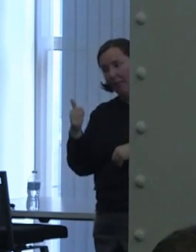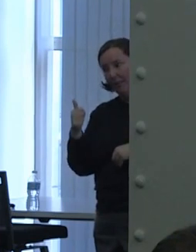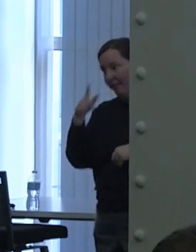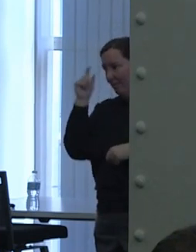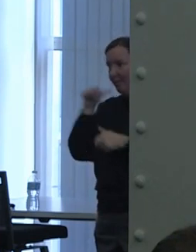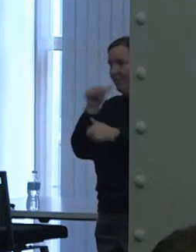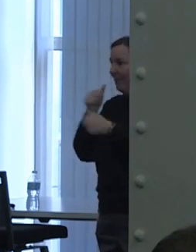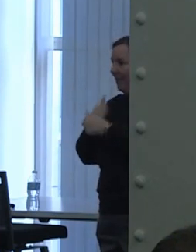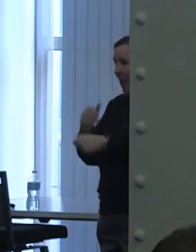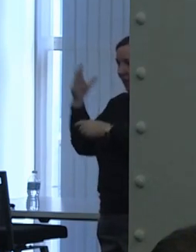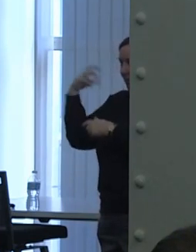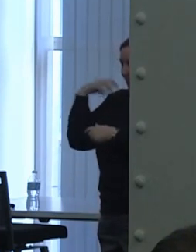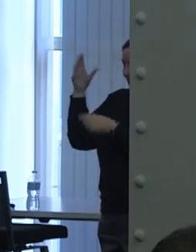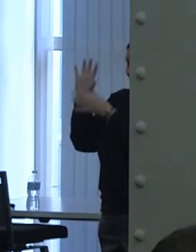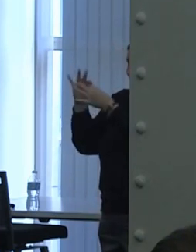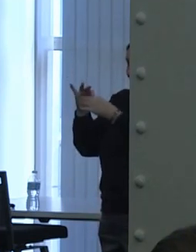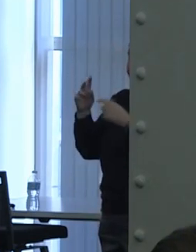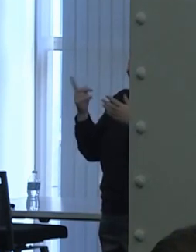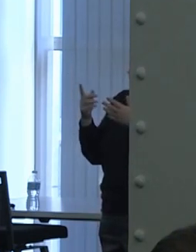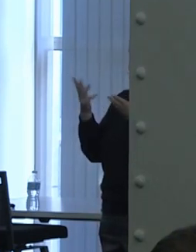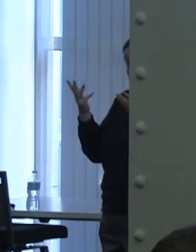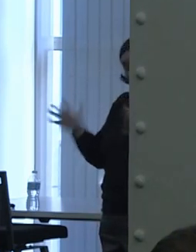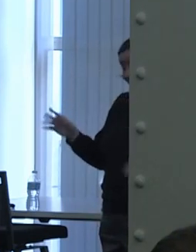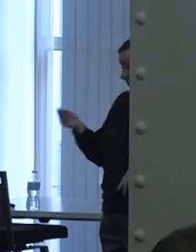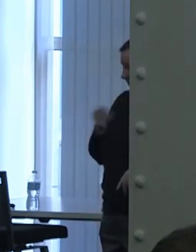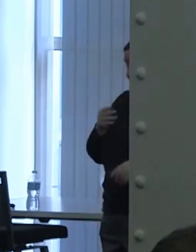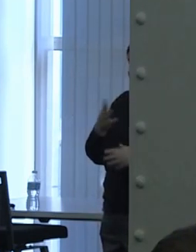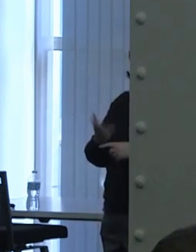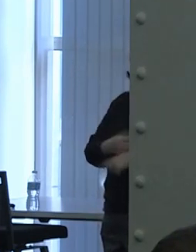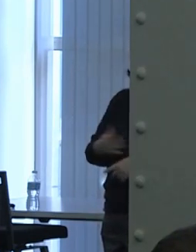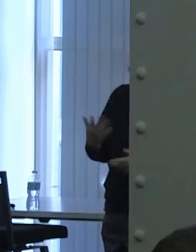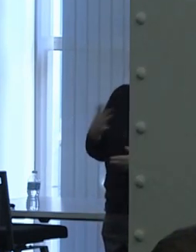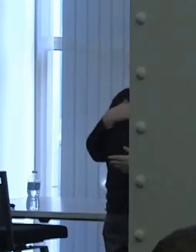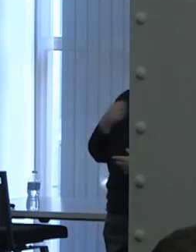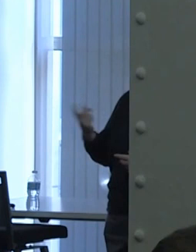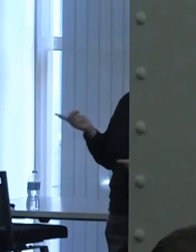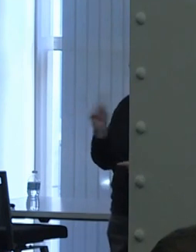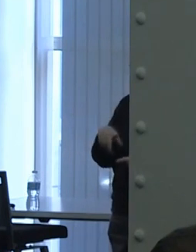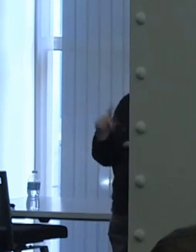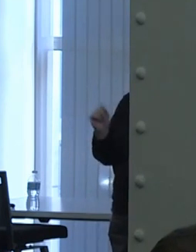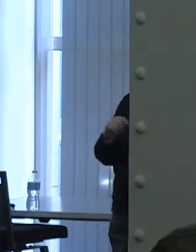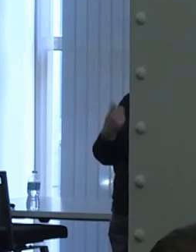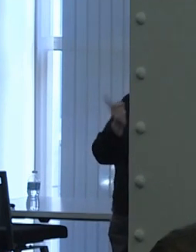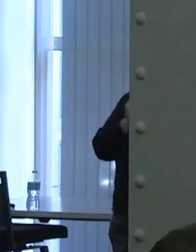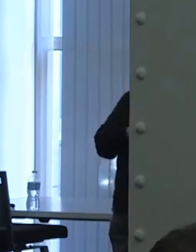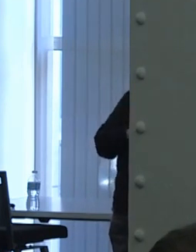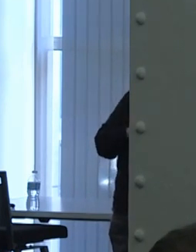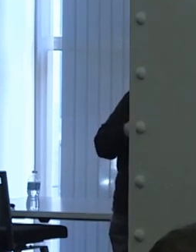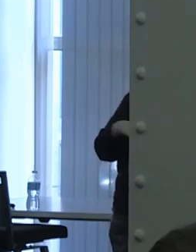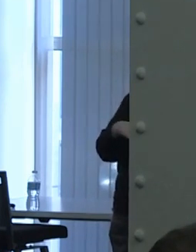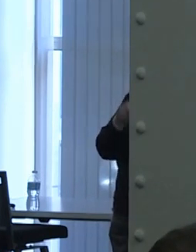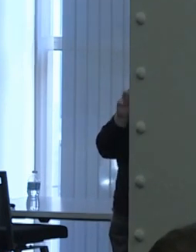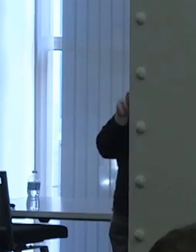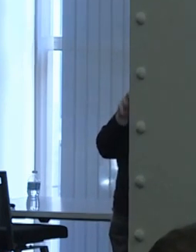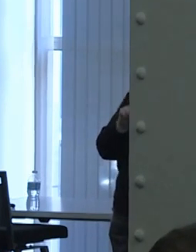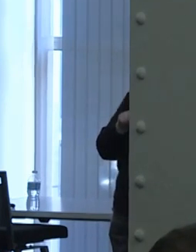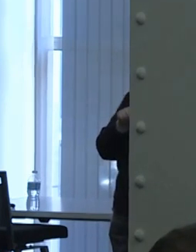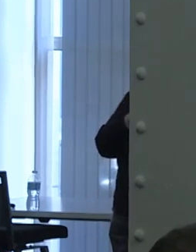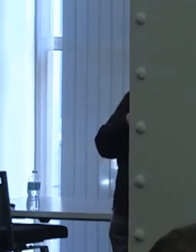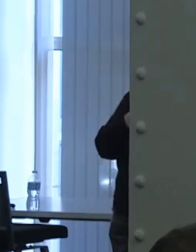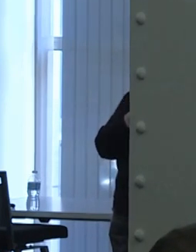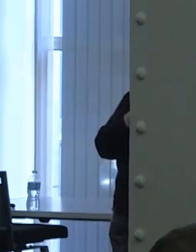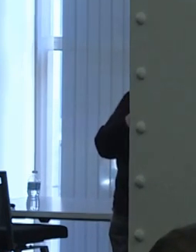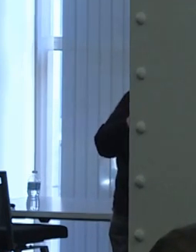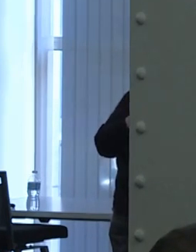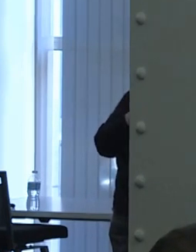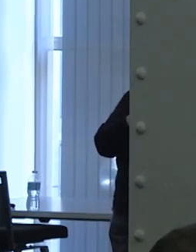beginning of a beautiful friendship that carried them through the passage and the signage of the ADA. However, the day